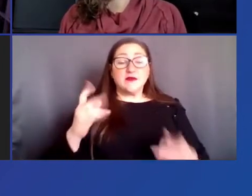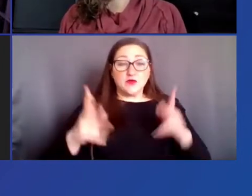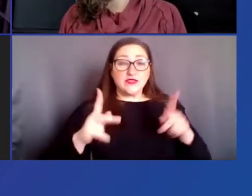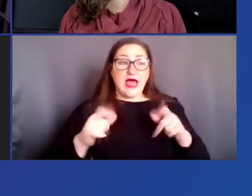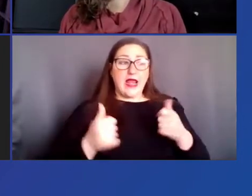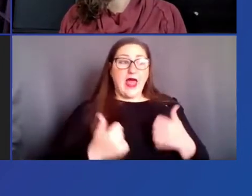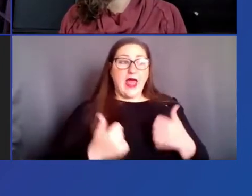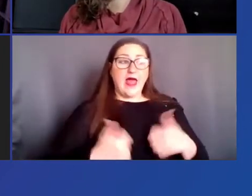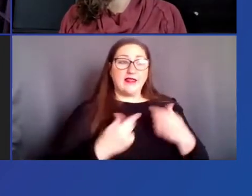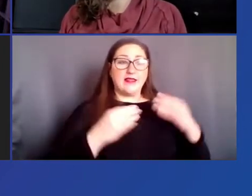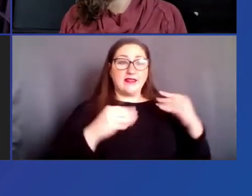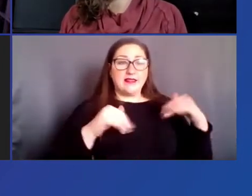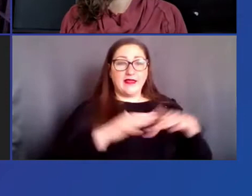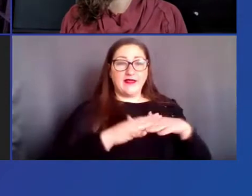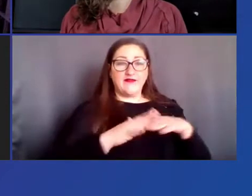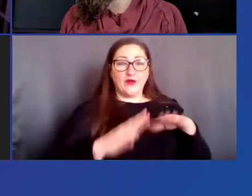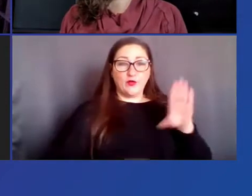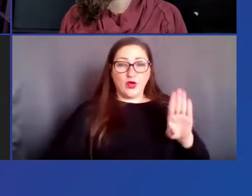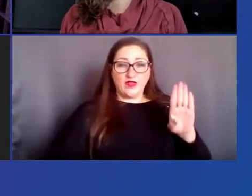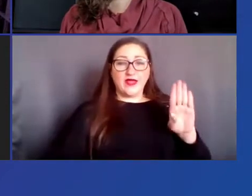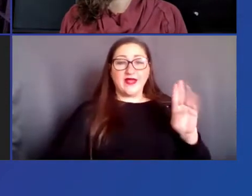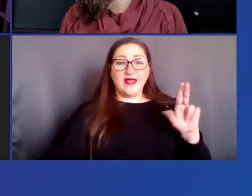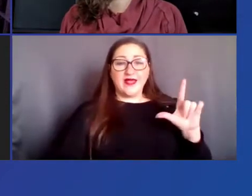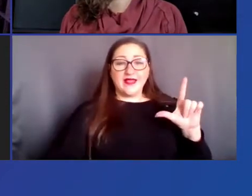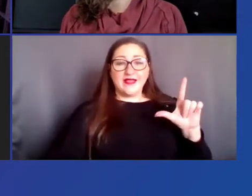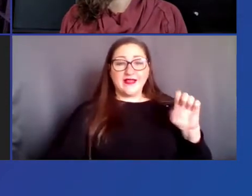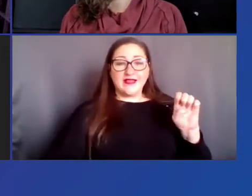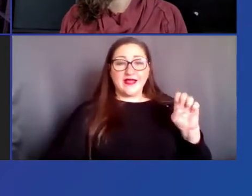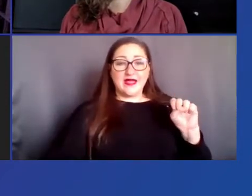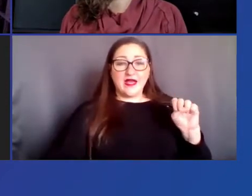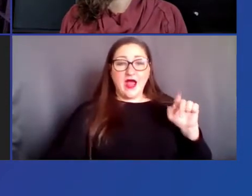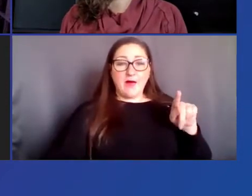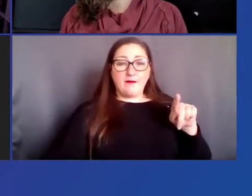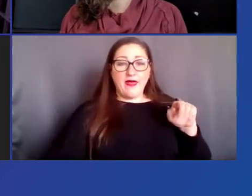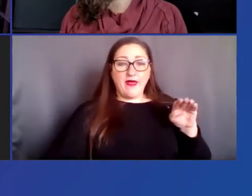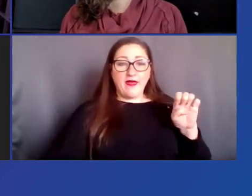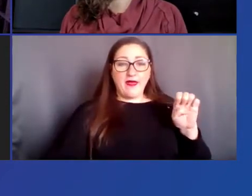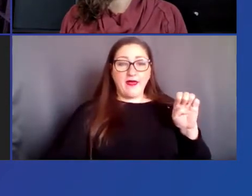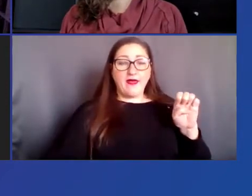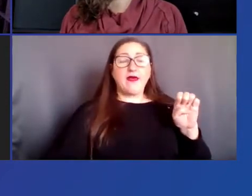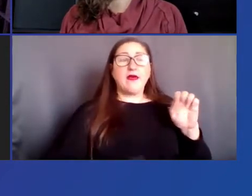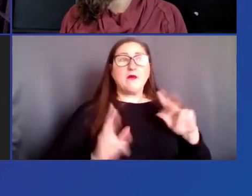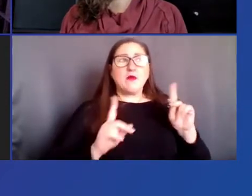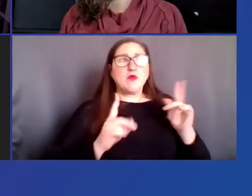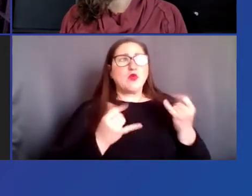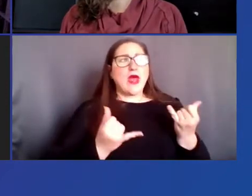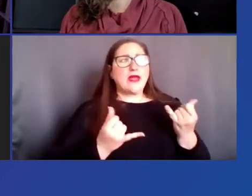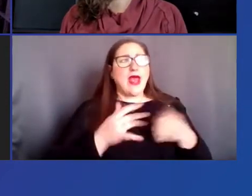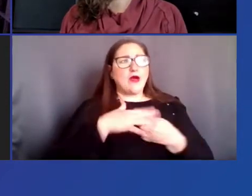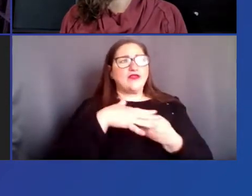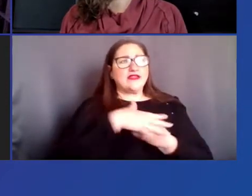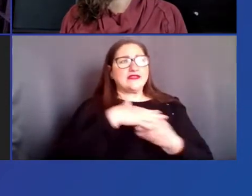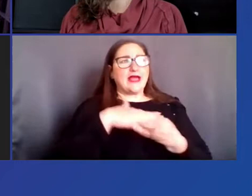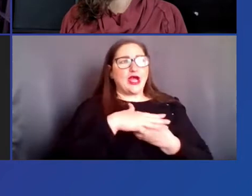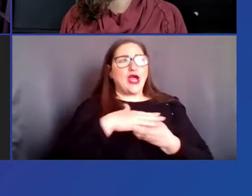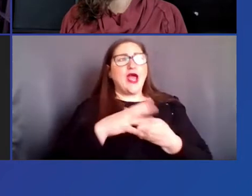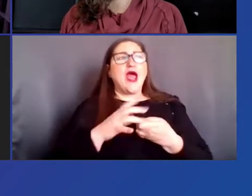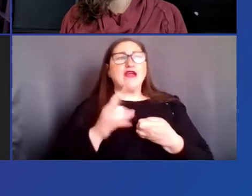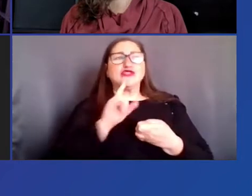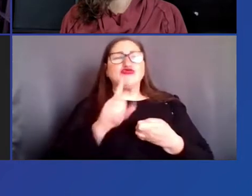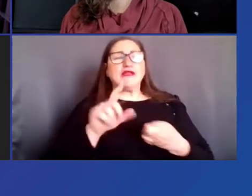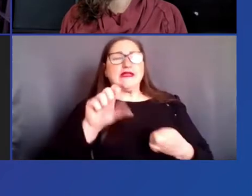Brooklyn, or aka Brooklyn, but I'm currently in Seminole region in Tampa, Florida, where my family's